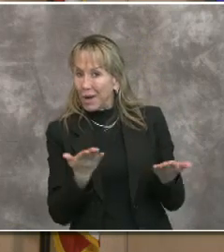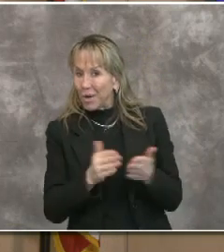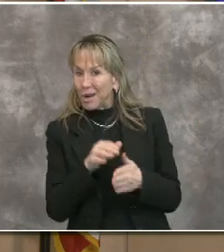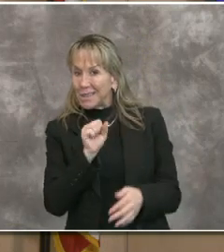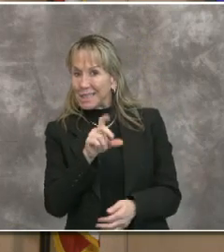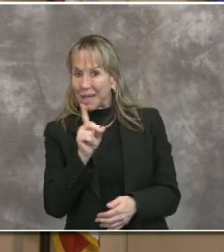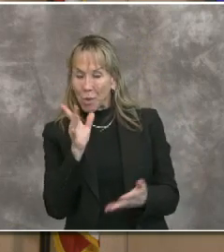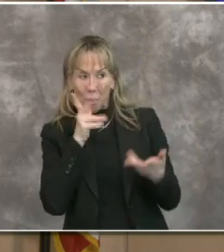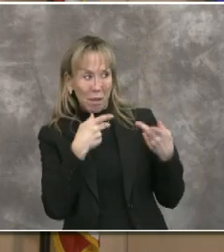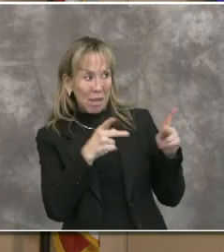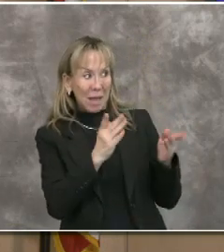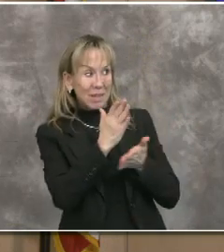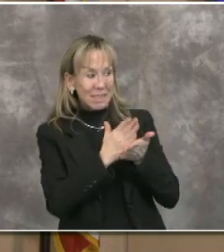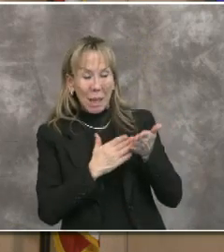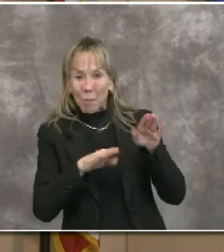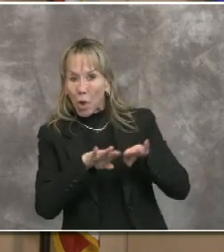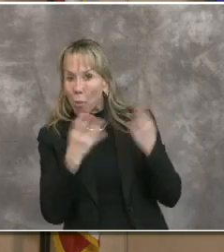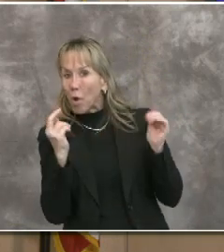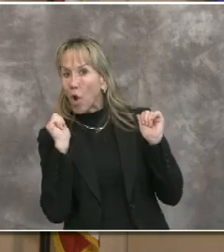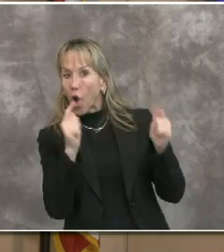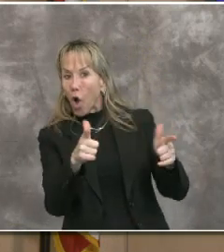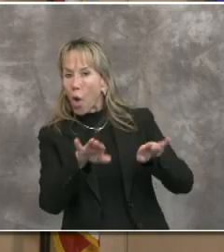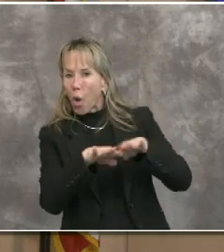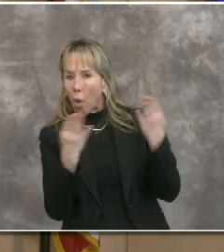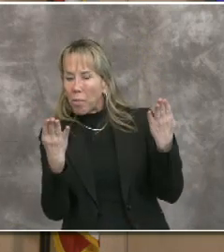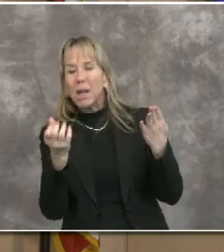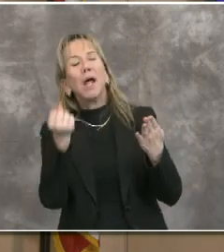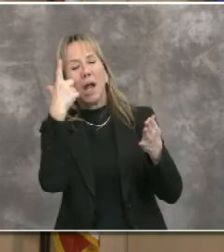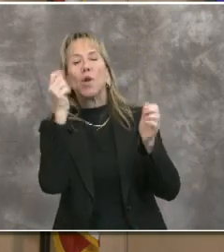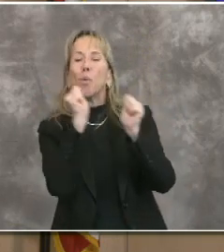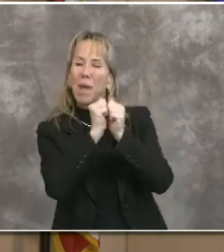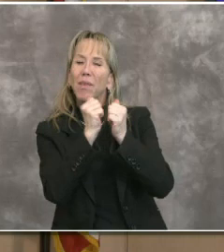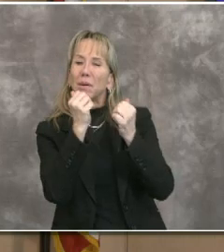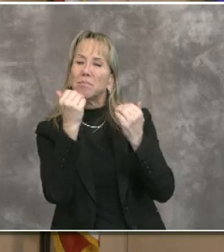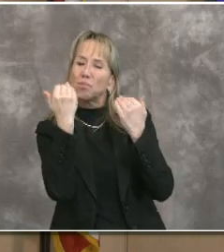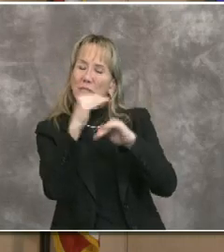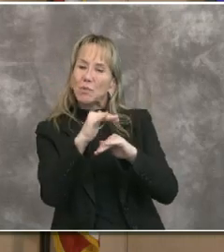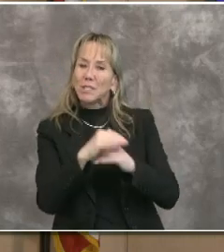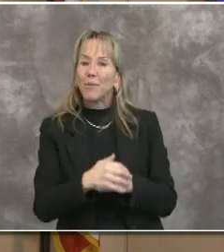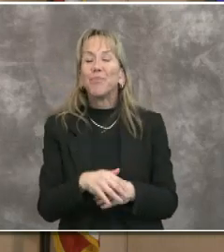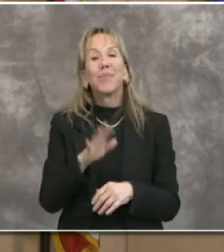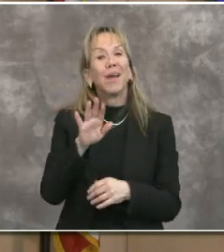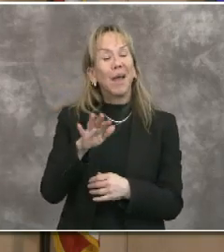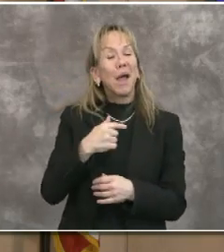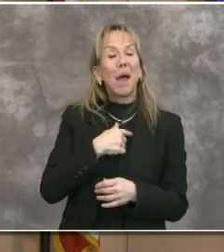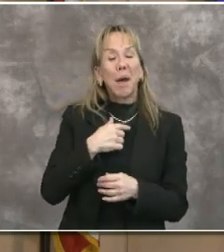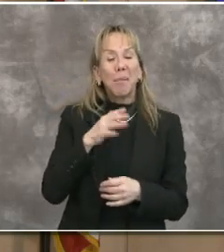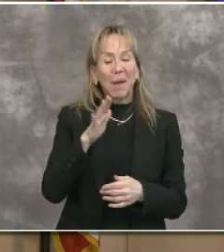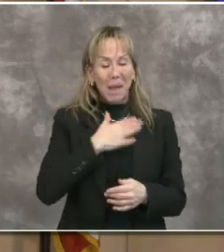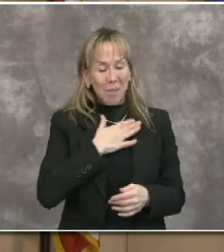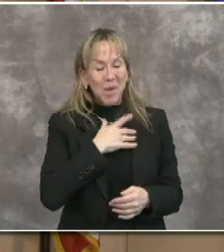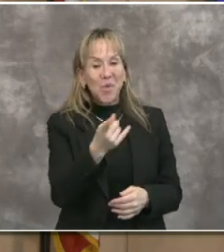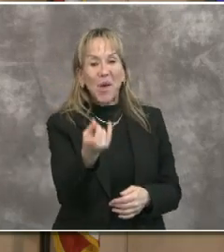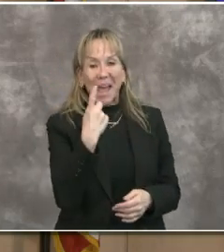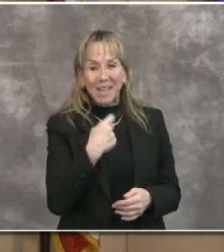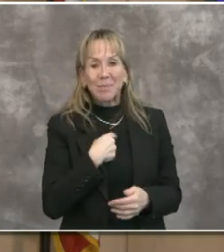of the golf courses here to open with restrictions, of course? Jay, I appreciate you asking that, because that was actually in my notes to mention at the beginning, and I